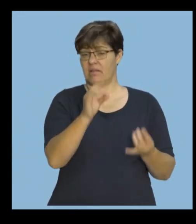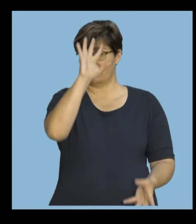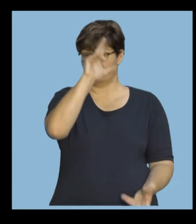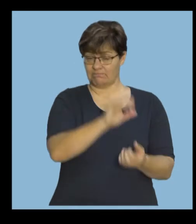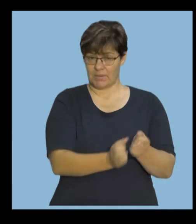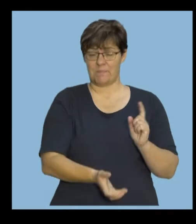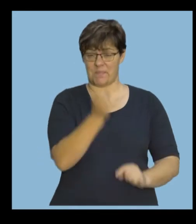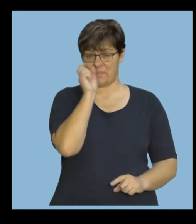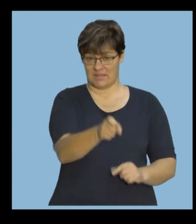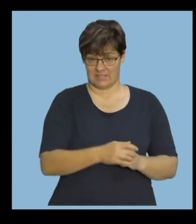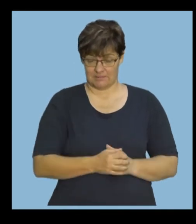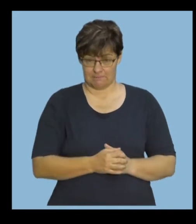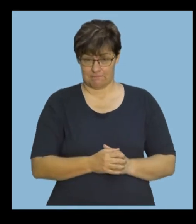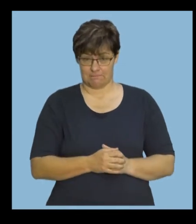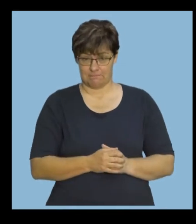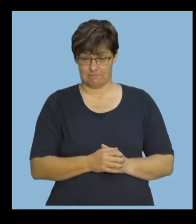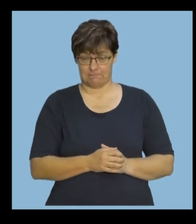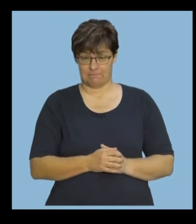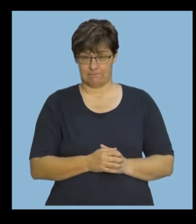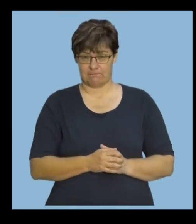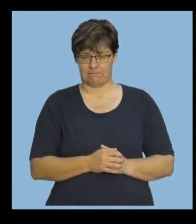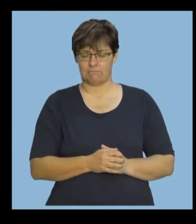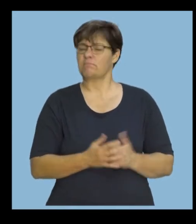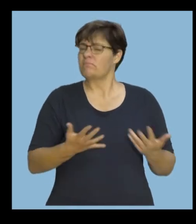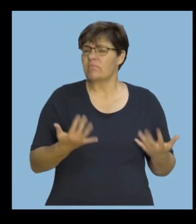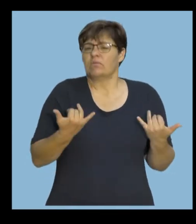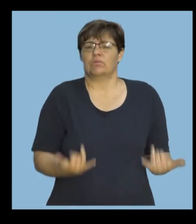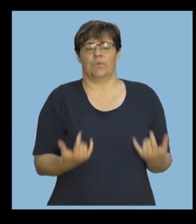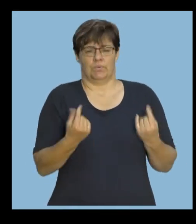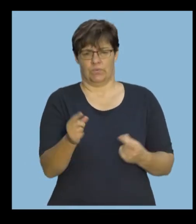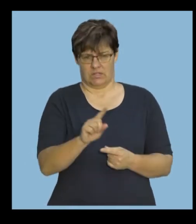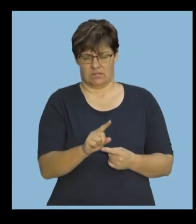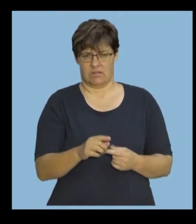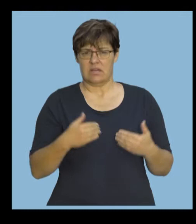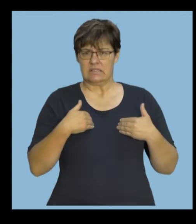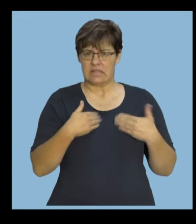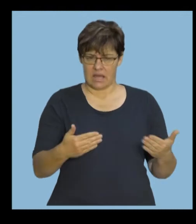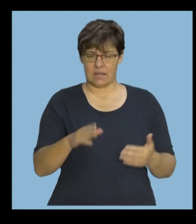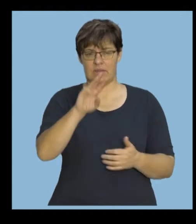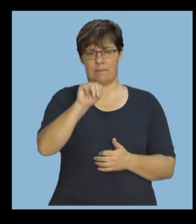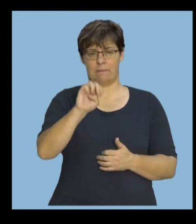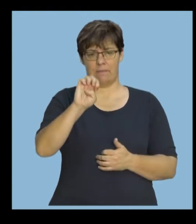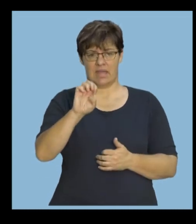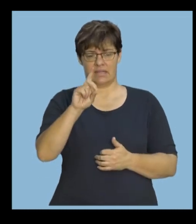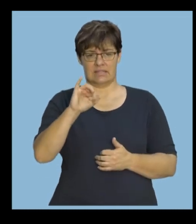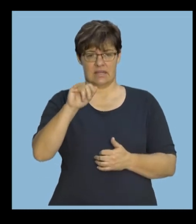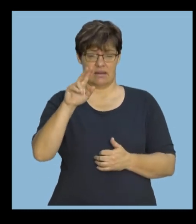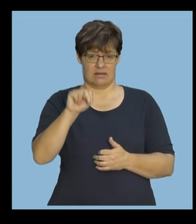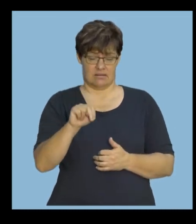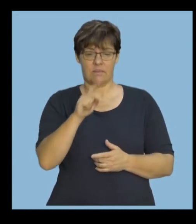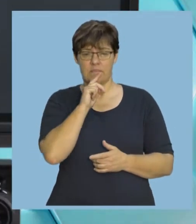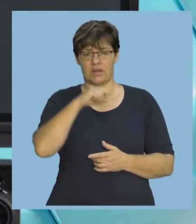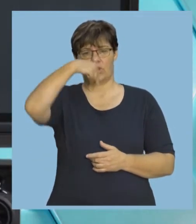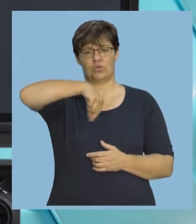summary. So let's see. So what you're going to do is start with the median, okay, which